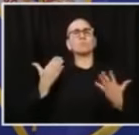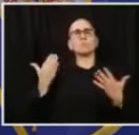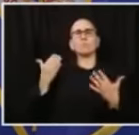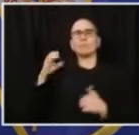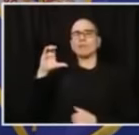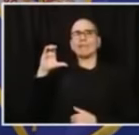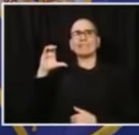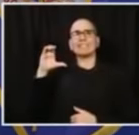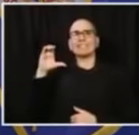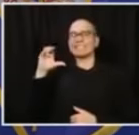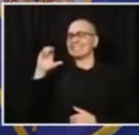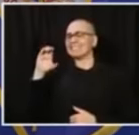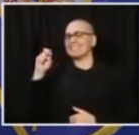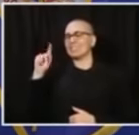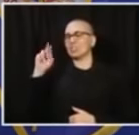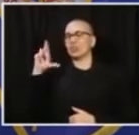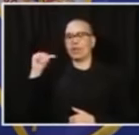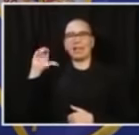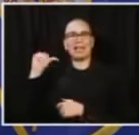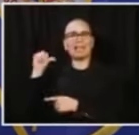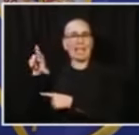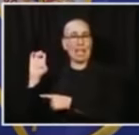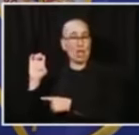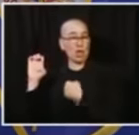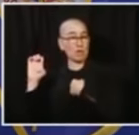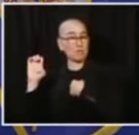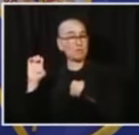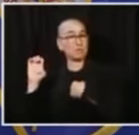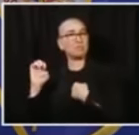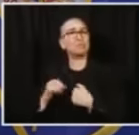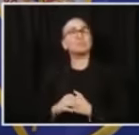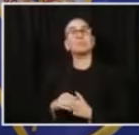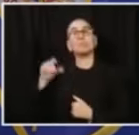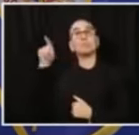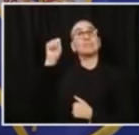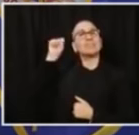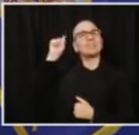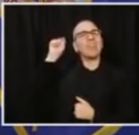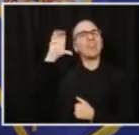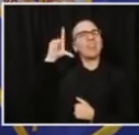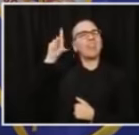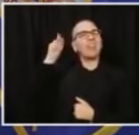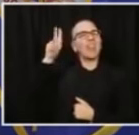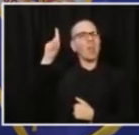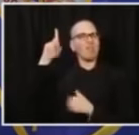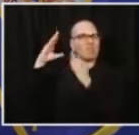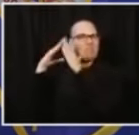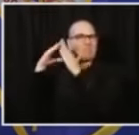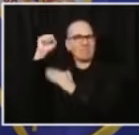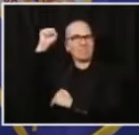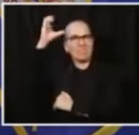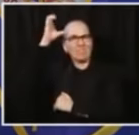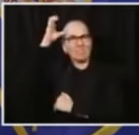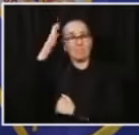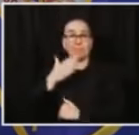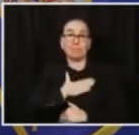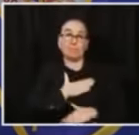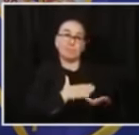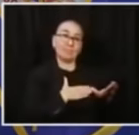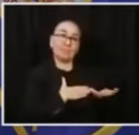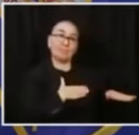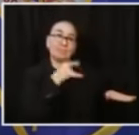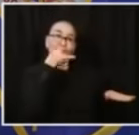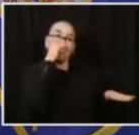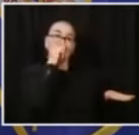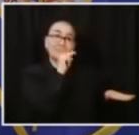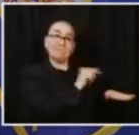am also a mother of a child with complex medical needs. I am also a patient with chronic lung disease. I am a